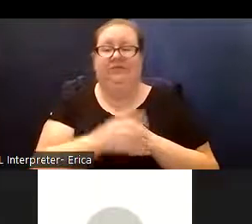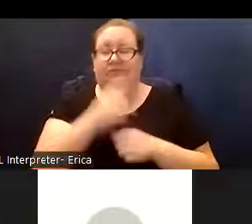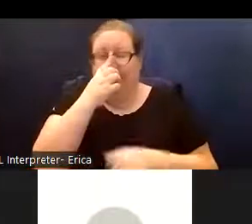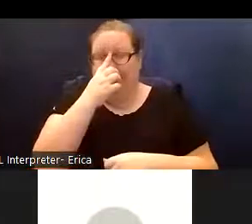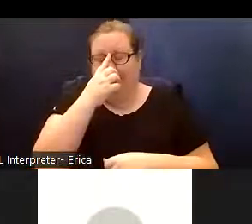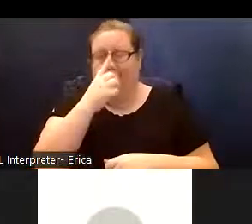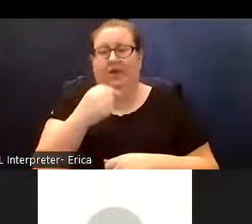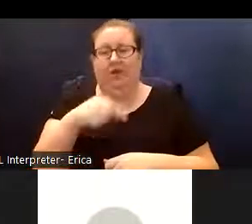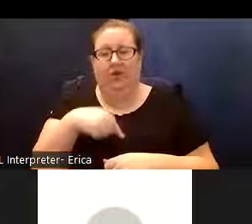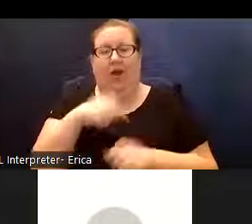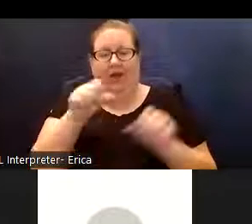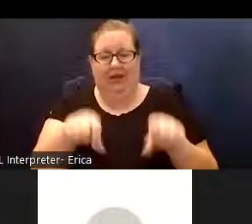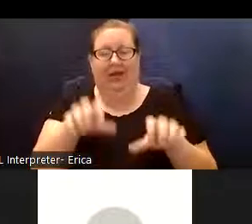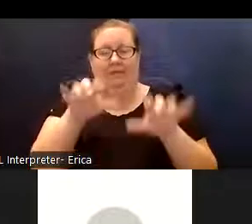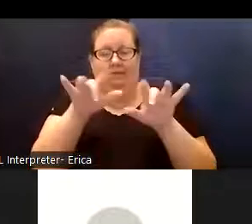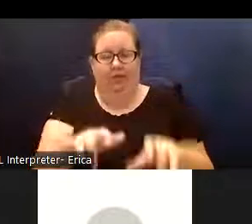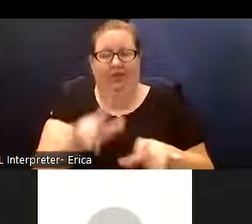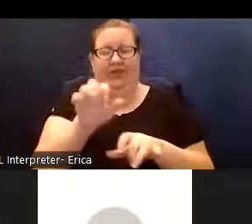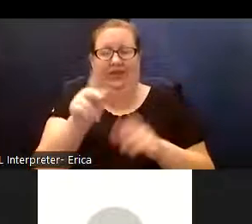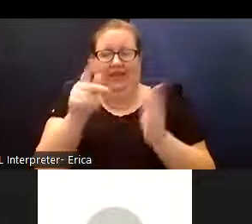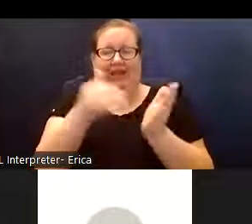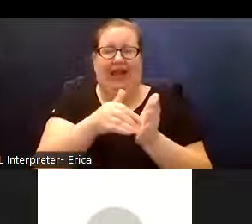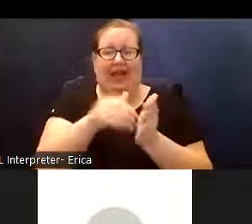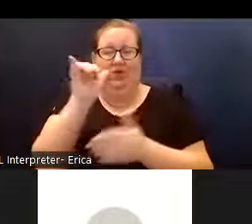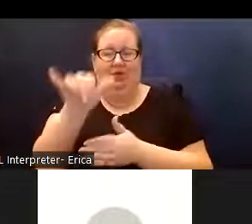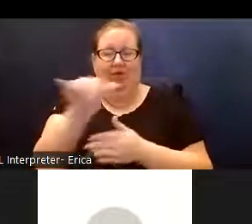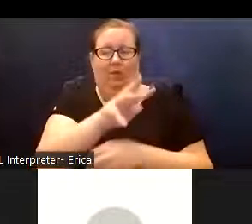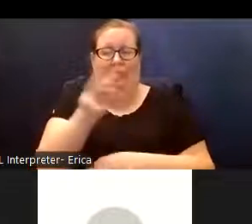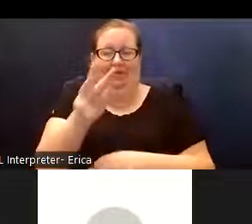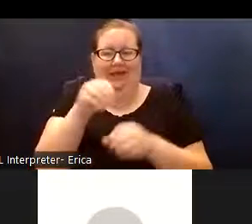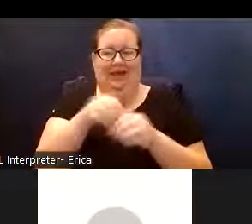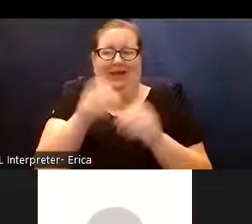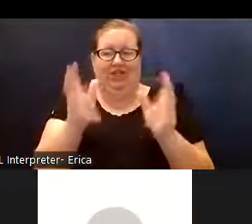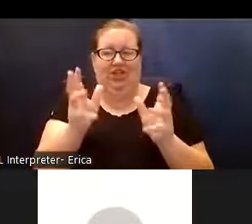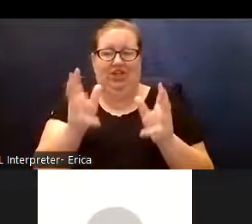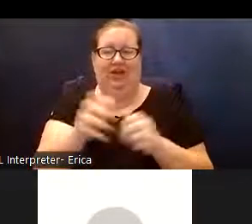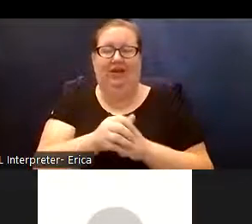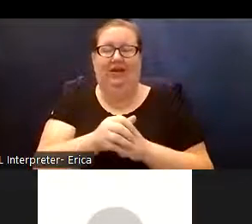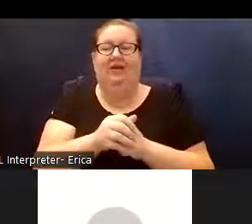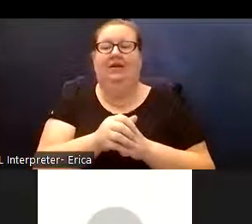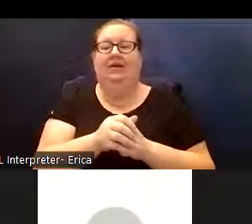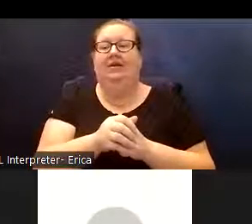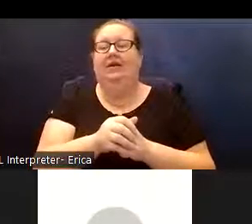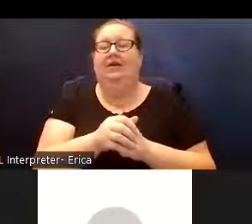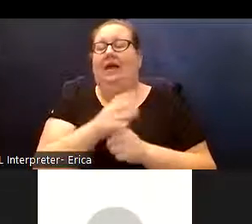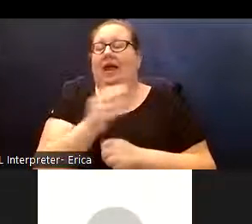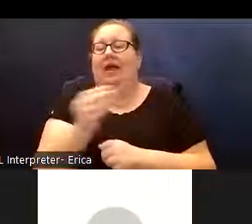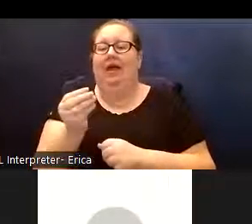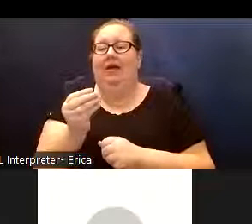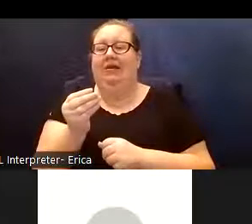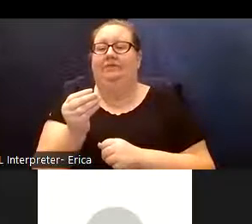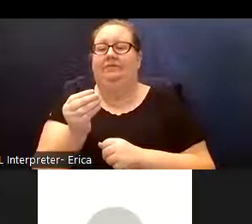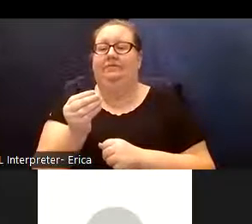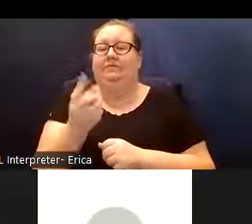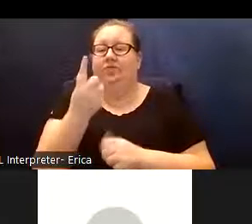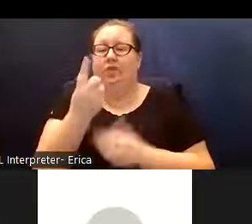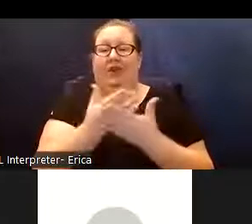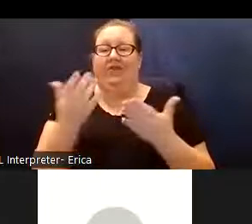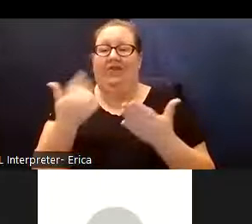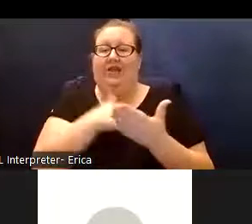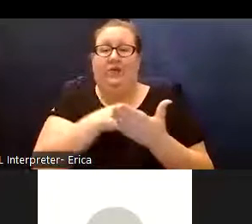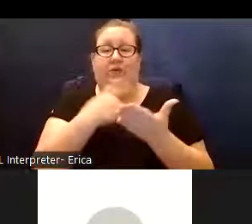So I could drop the link again to that website to the reporter in the chat. And so one of the things we're talking about